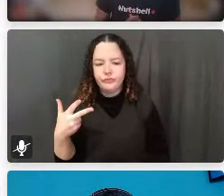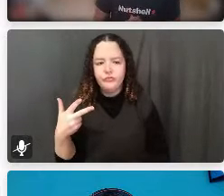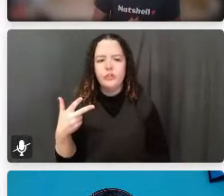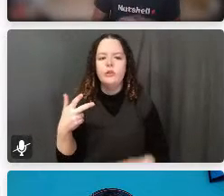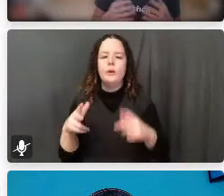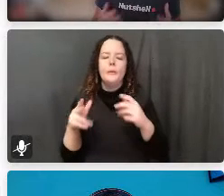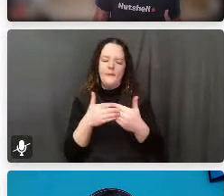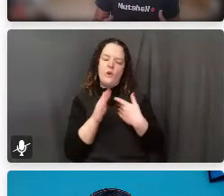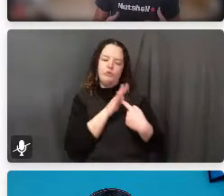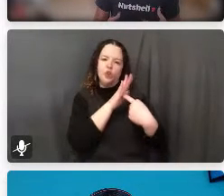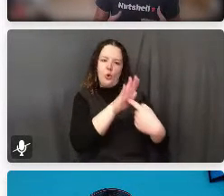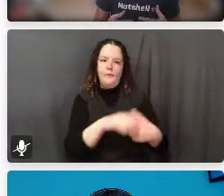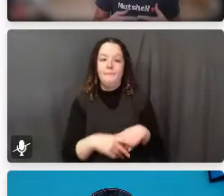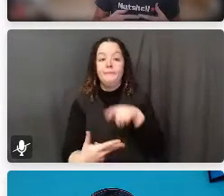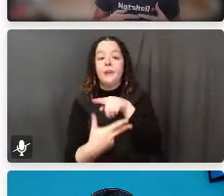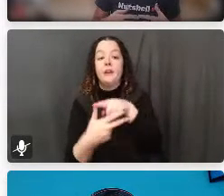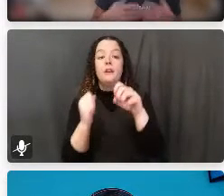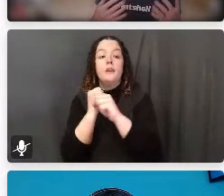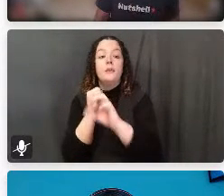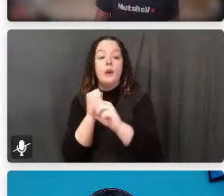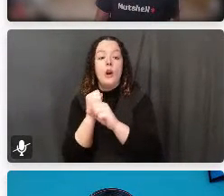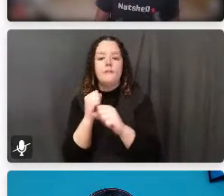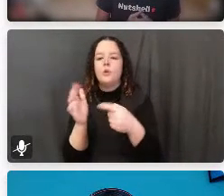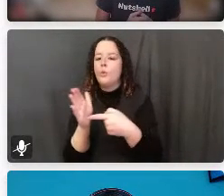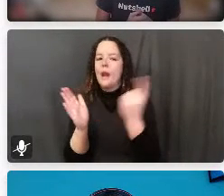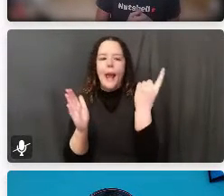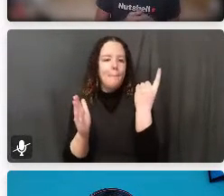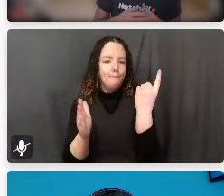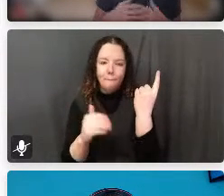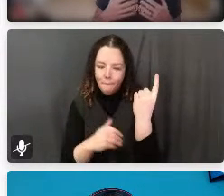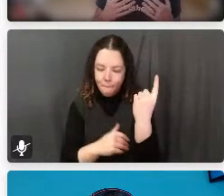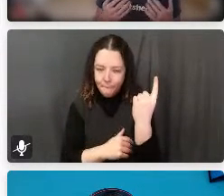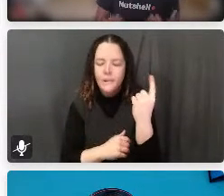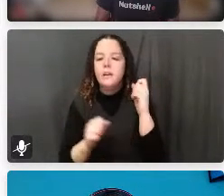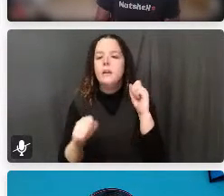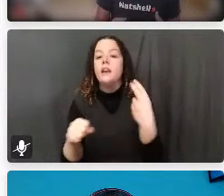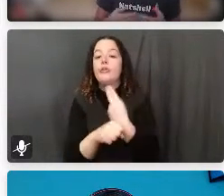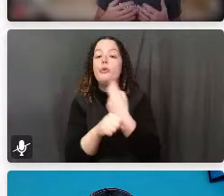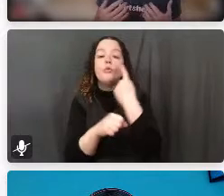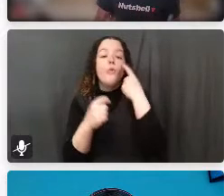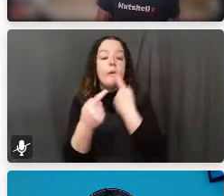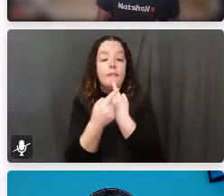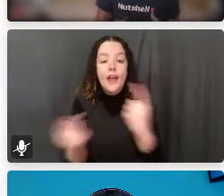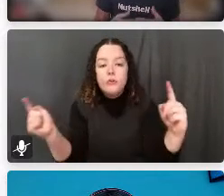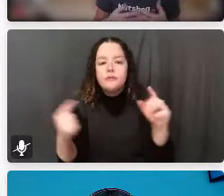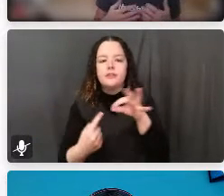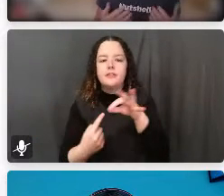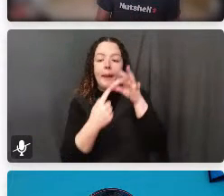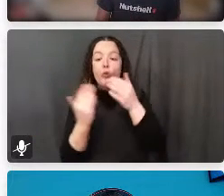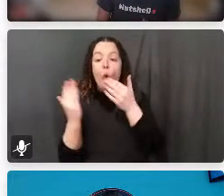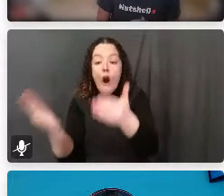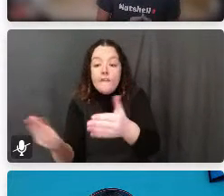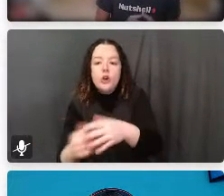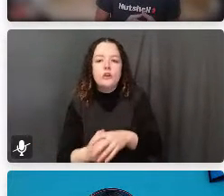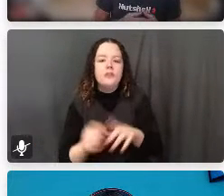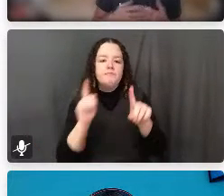this. Broadcast emails are one-off emails. You can use them for announcements or special offers or upcoming events.